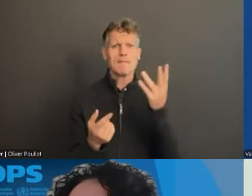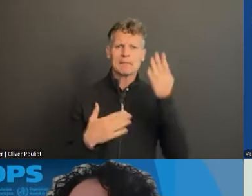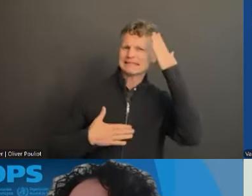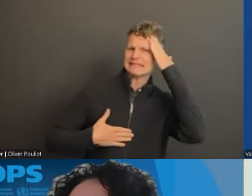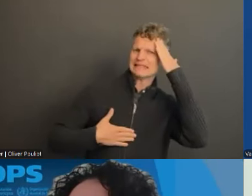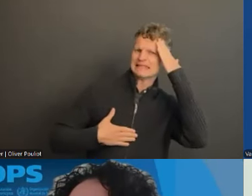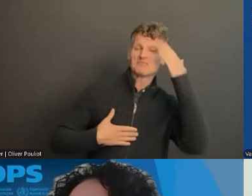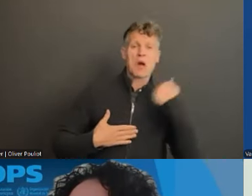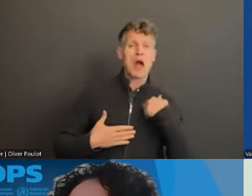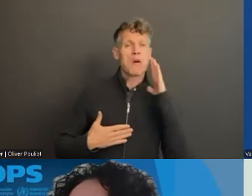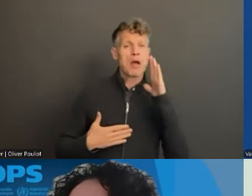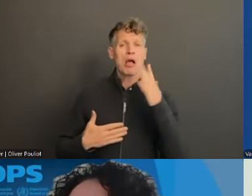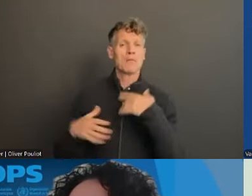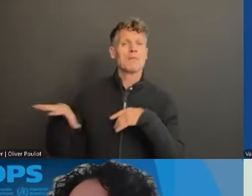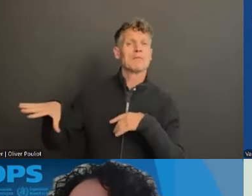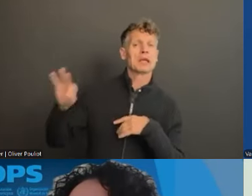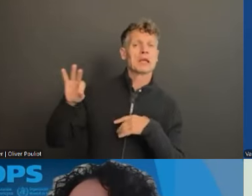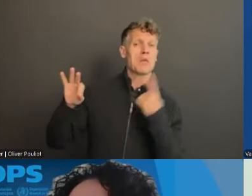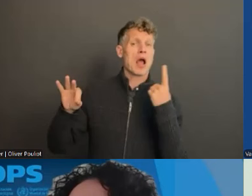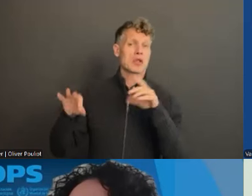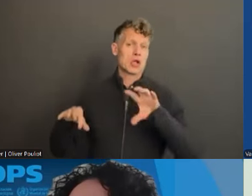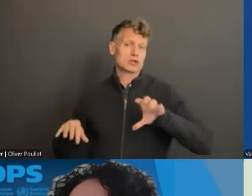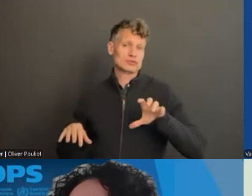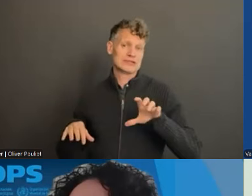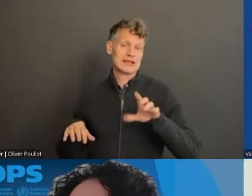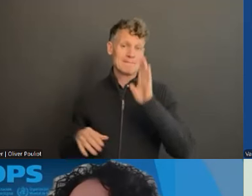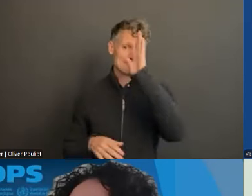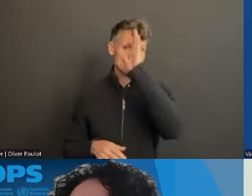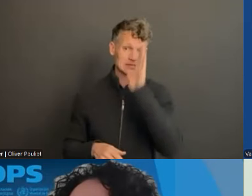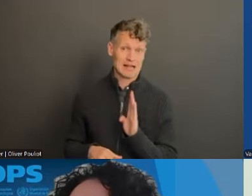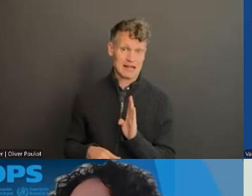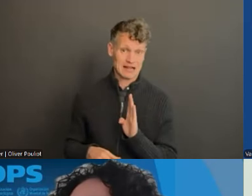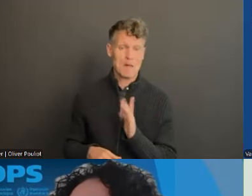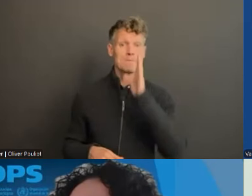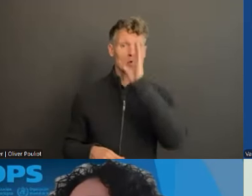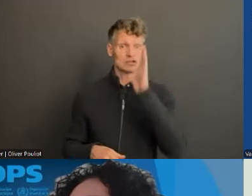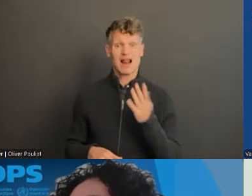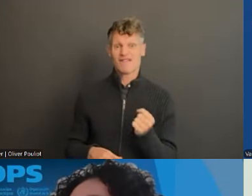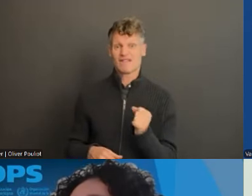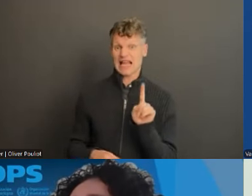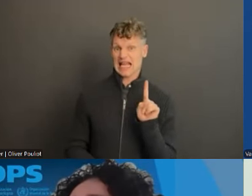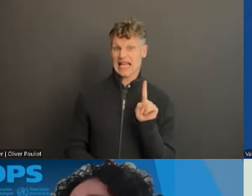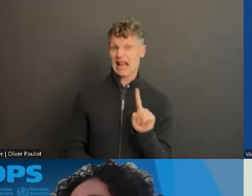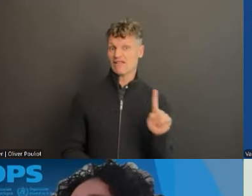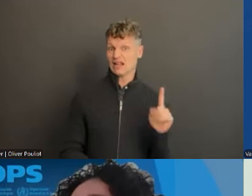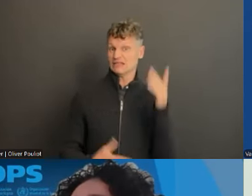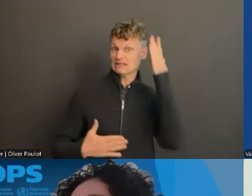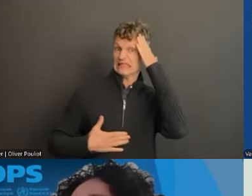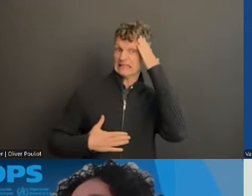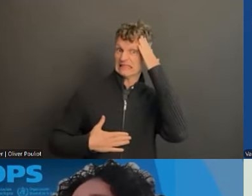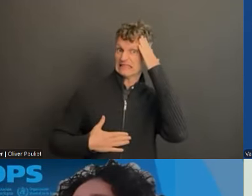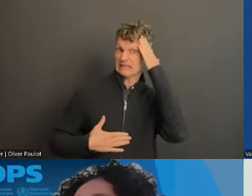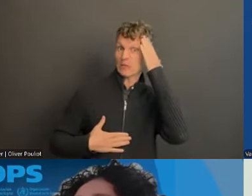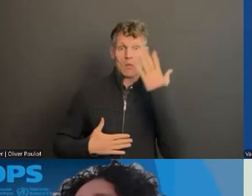they identify 11 diseases targeted for elimination, including neglected tropical